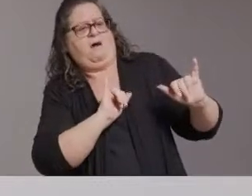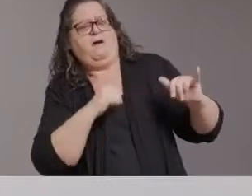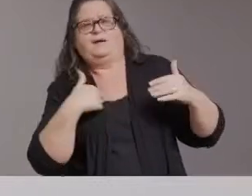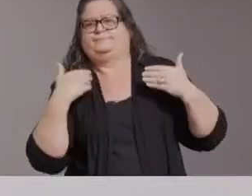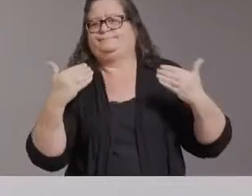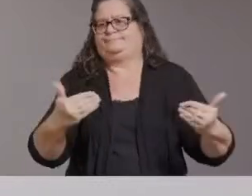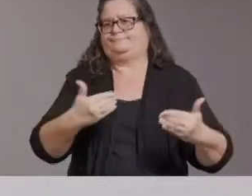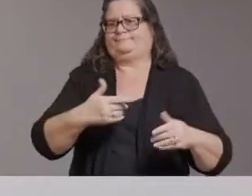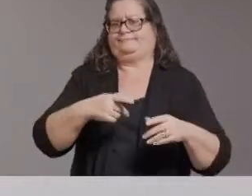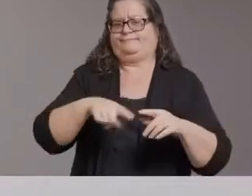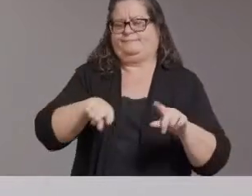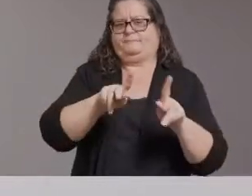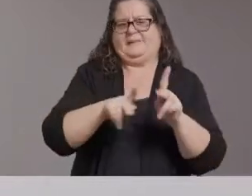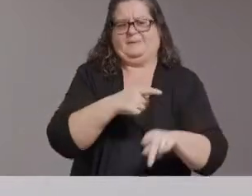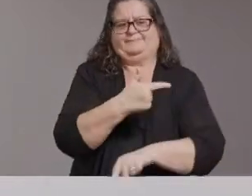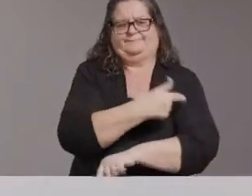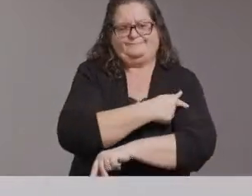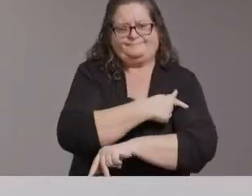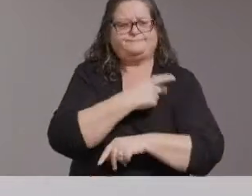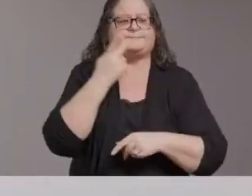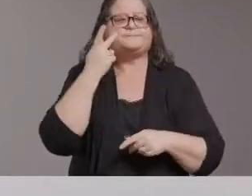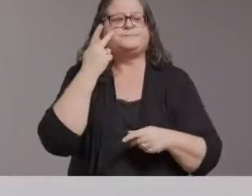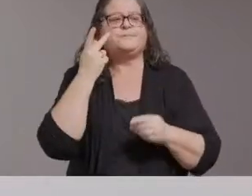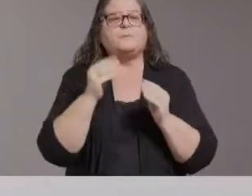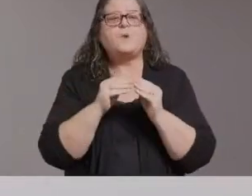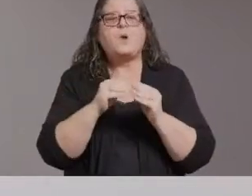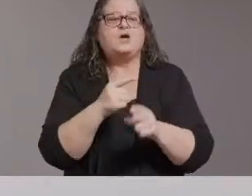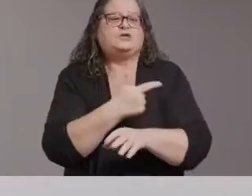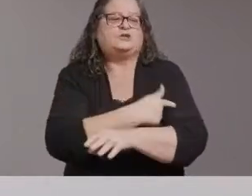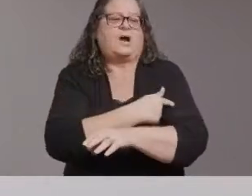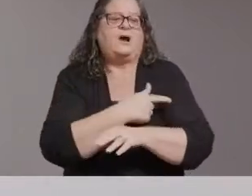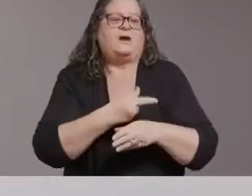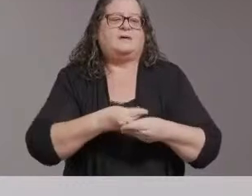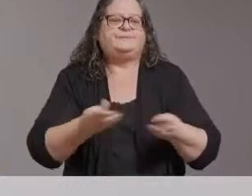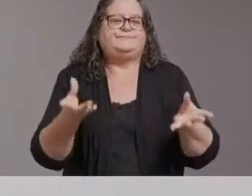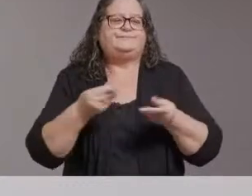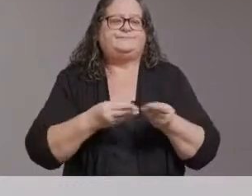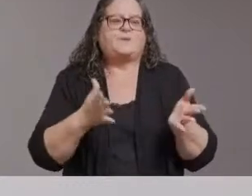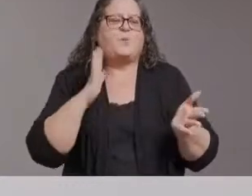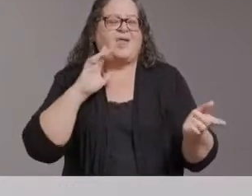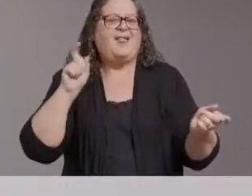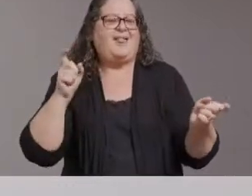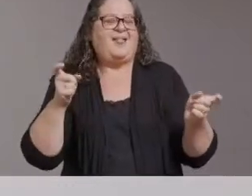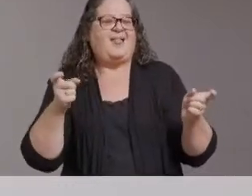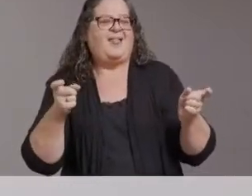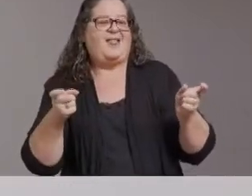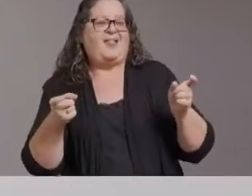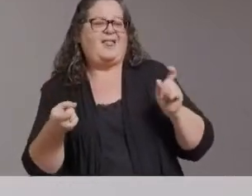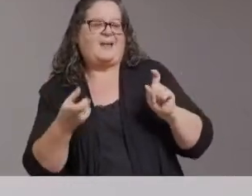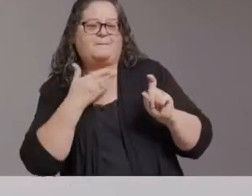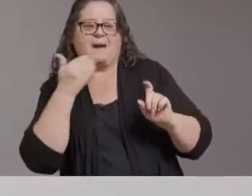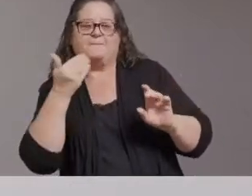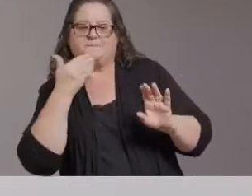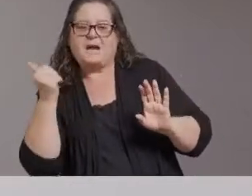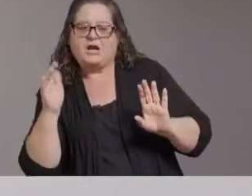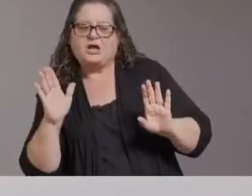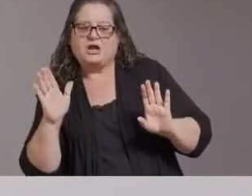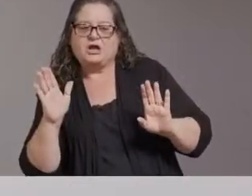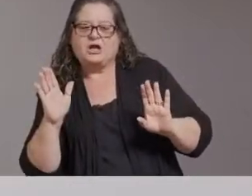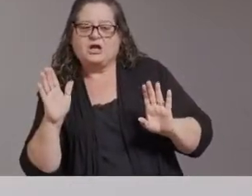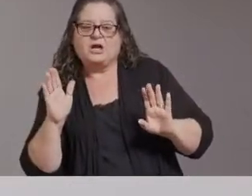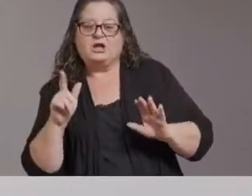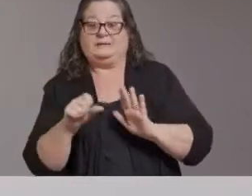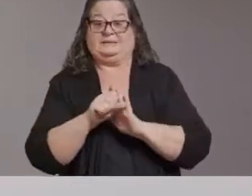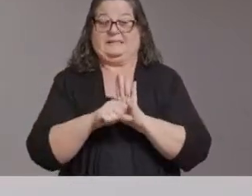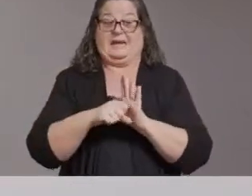the vaccine becomes more plentiful, there's going to be a shift. And we, as the state, will not be allocating that vaccine